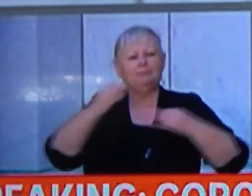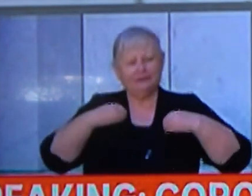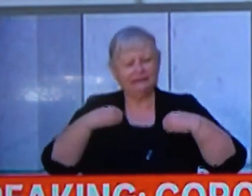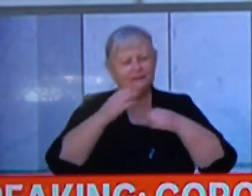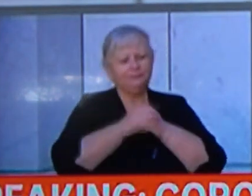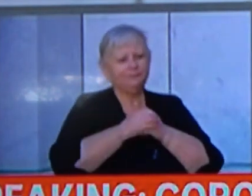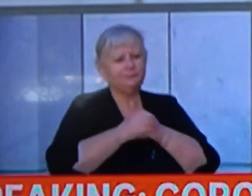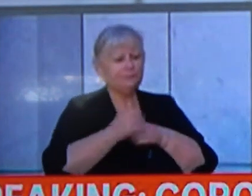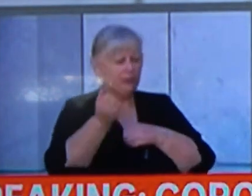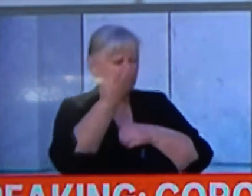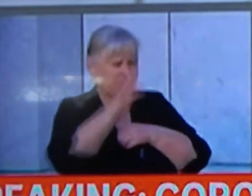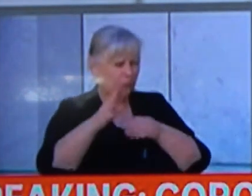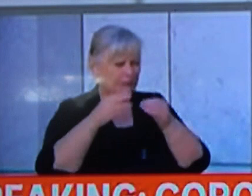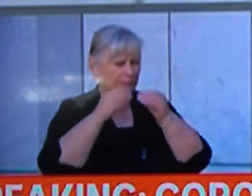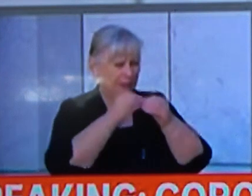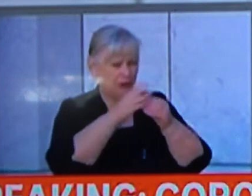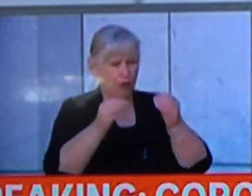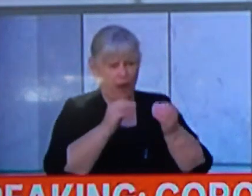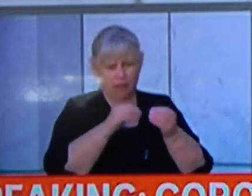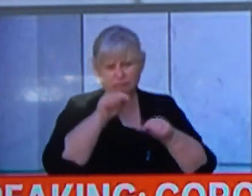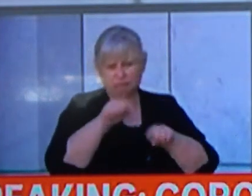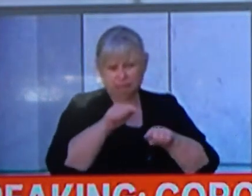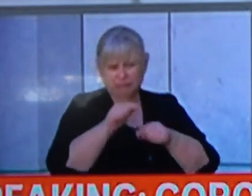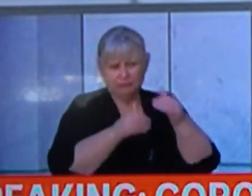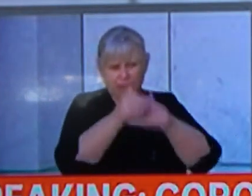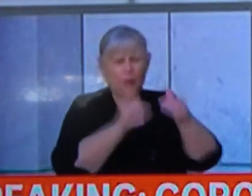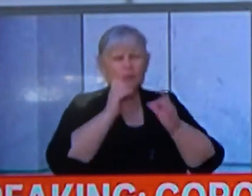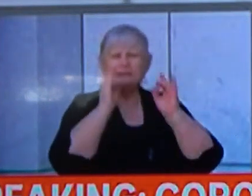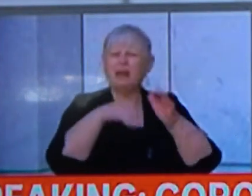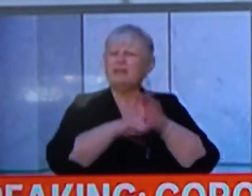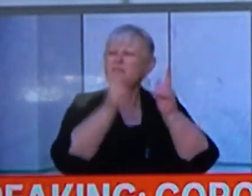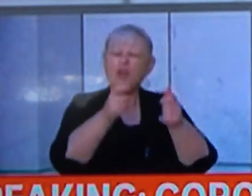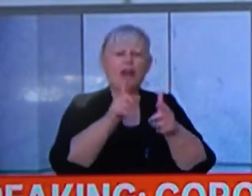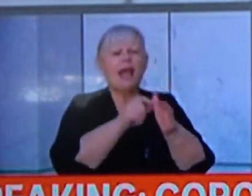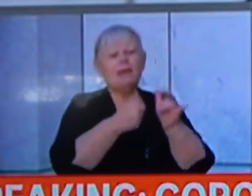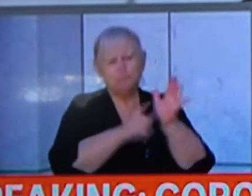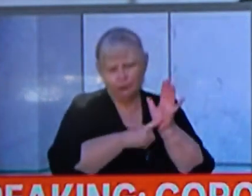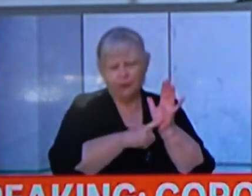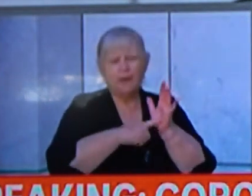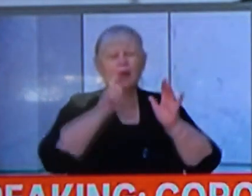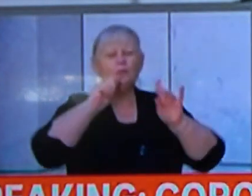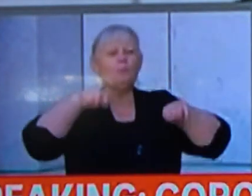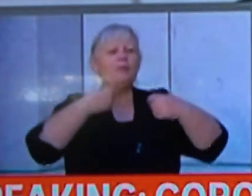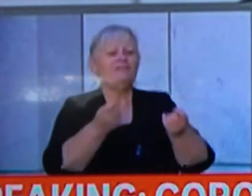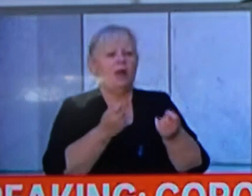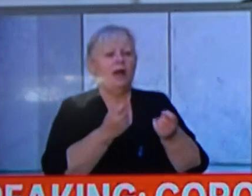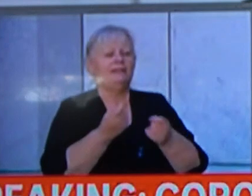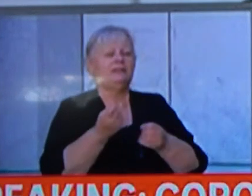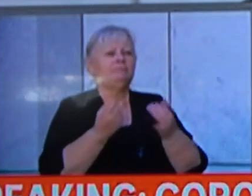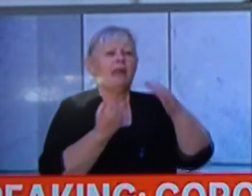This $40 billion scheme, which will start in early April, will provide loans of up to